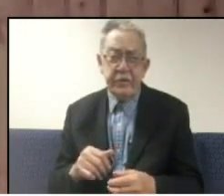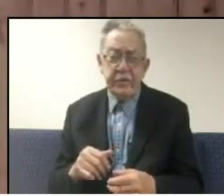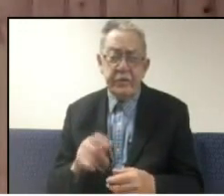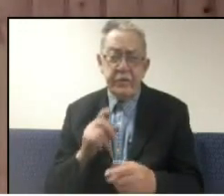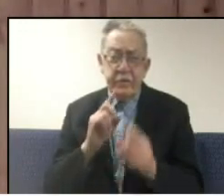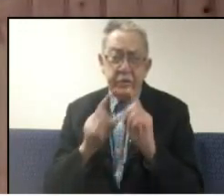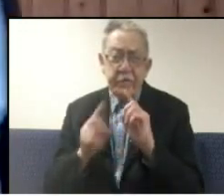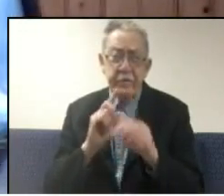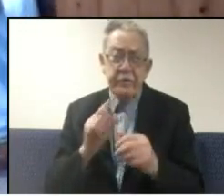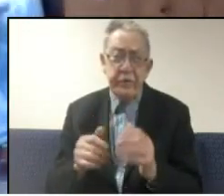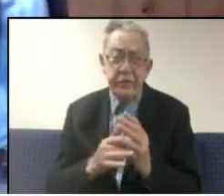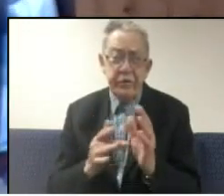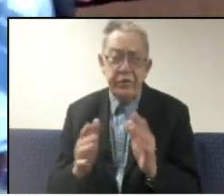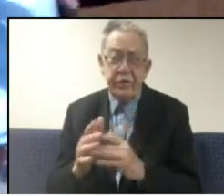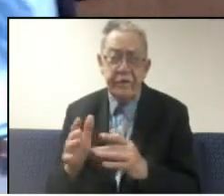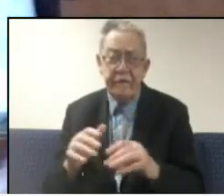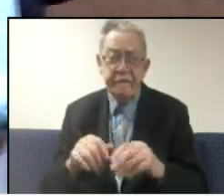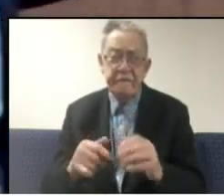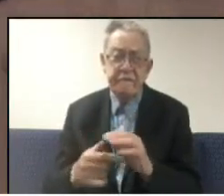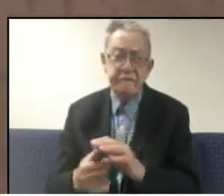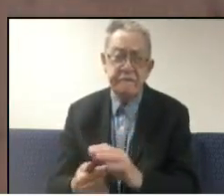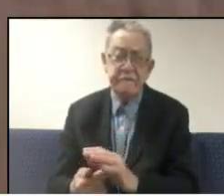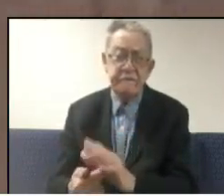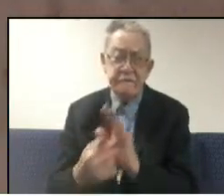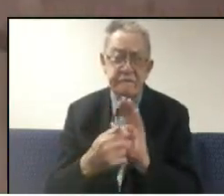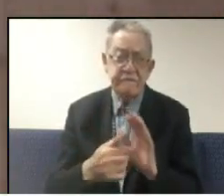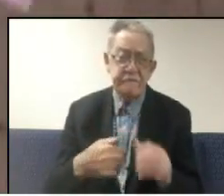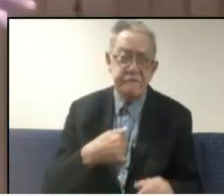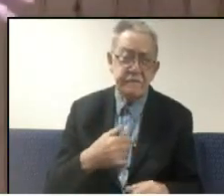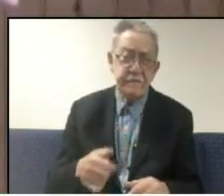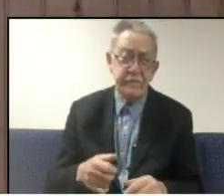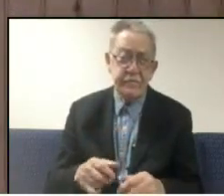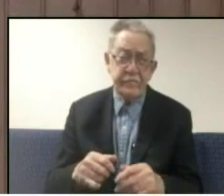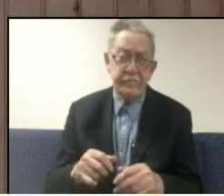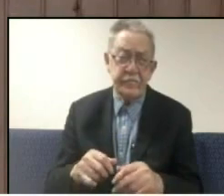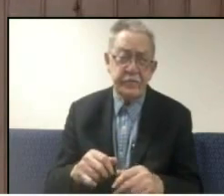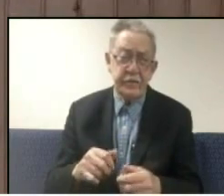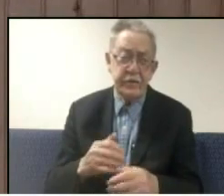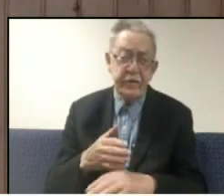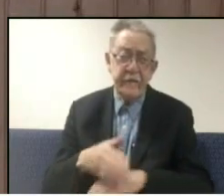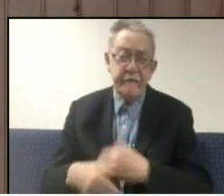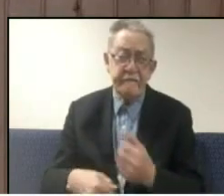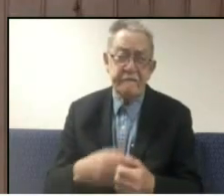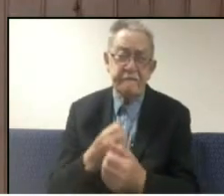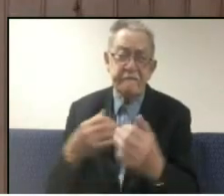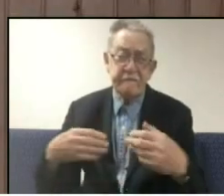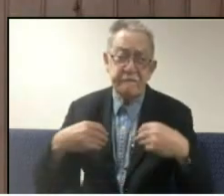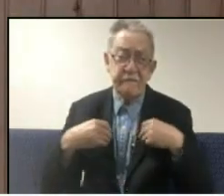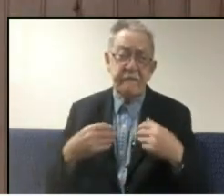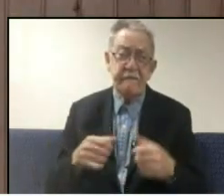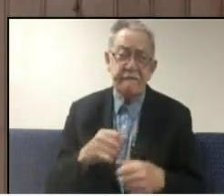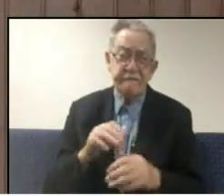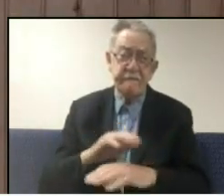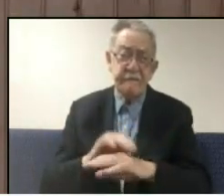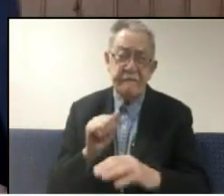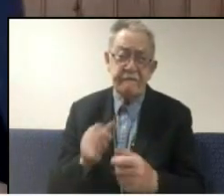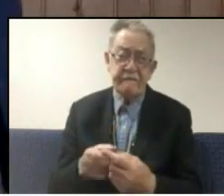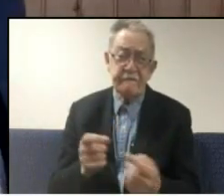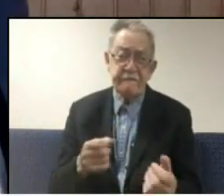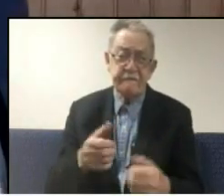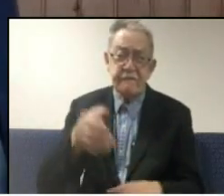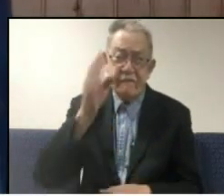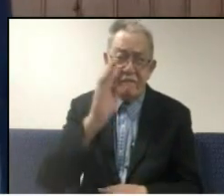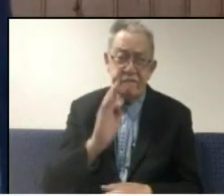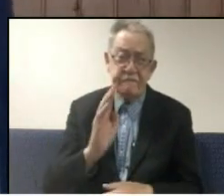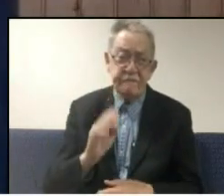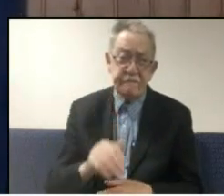Jesus himself told me, what he revealed himself to me. And I want you to know that even when I was saved, even when I received this calling of God, I didn't immediately just